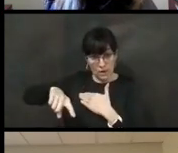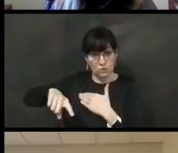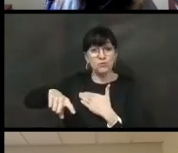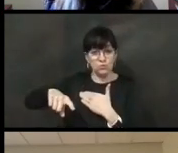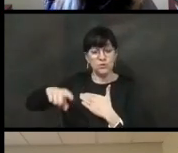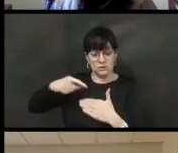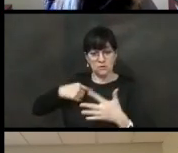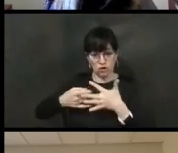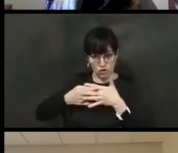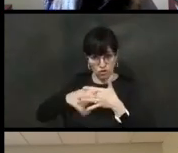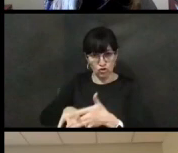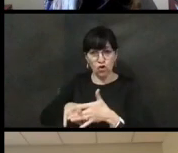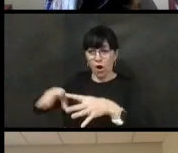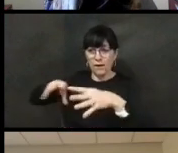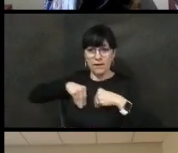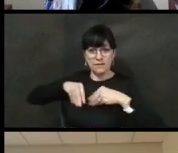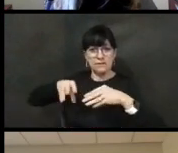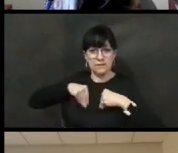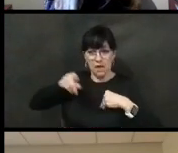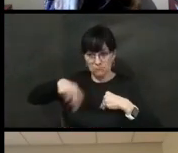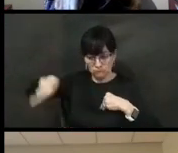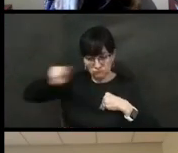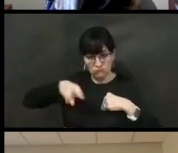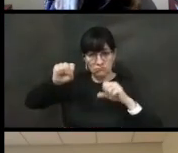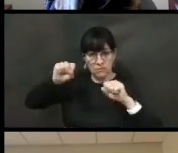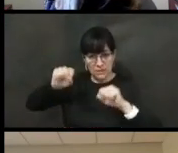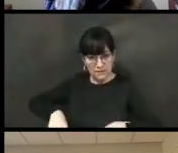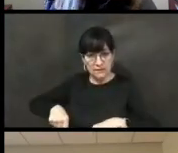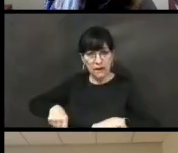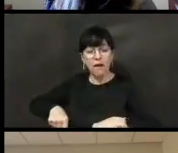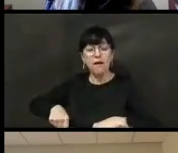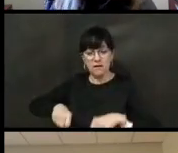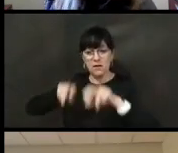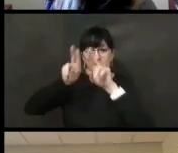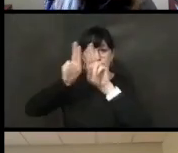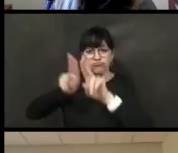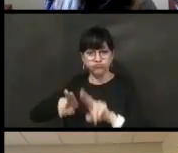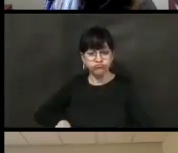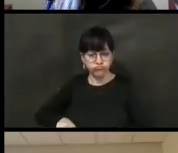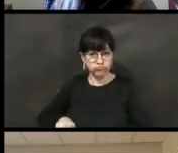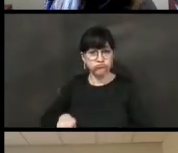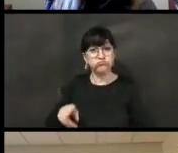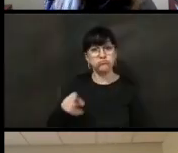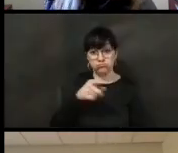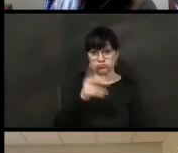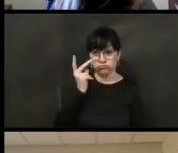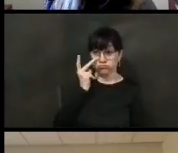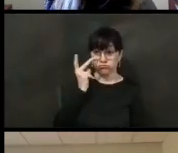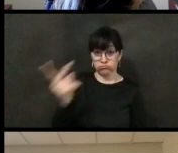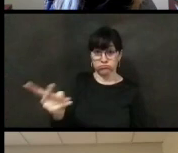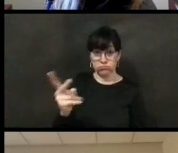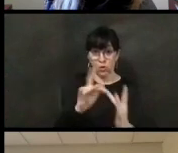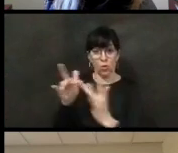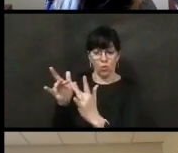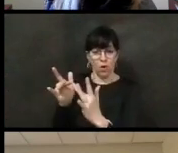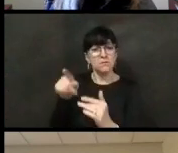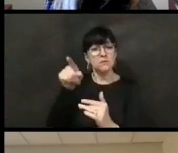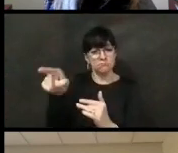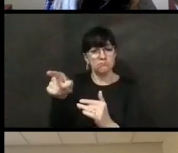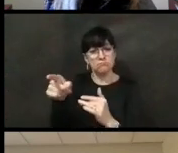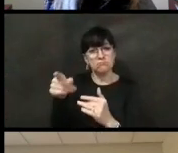week. And so we've issued on our website and on our social media page guidance as to how